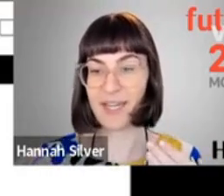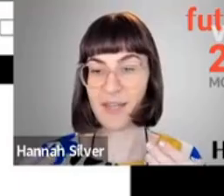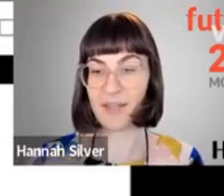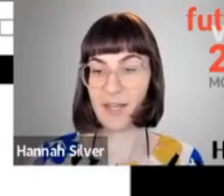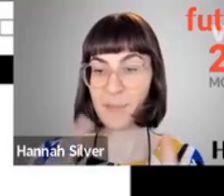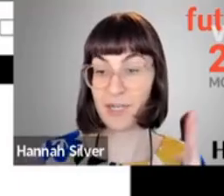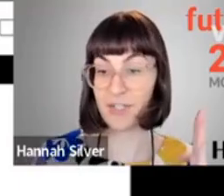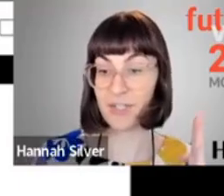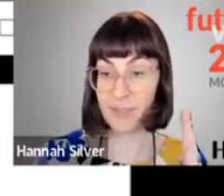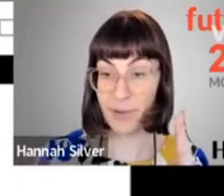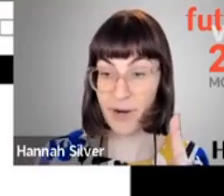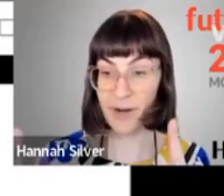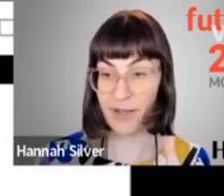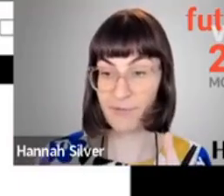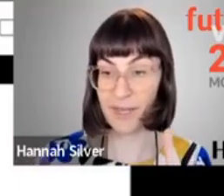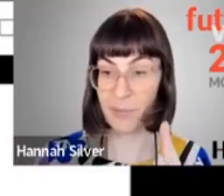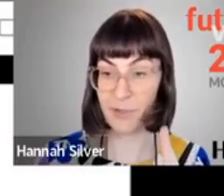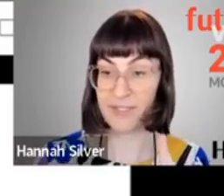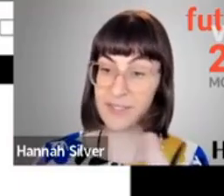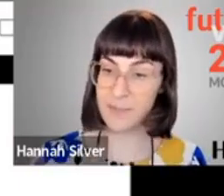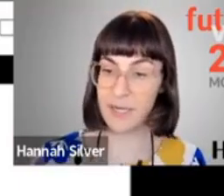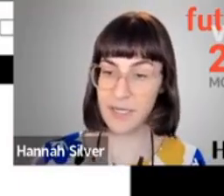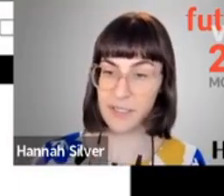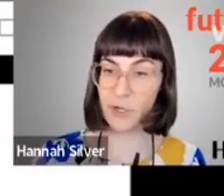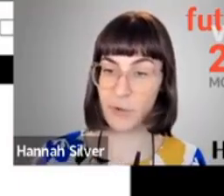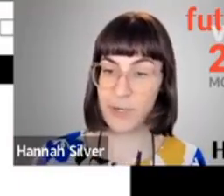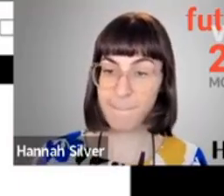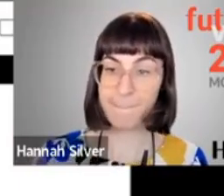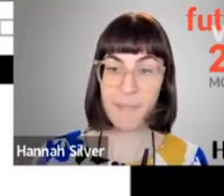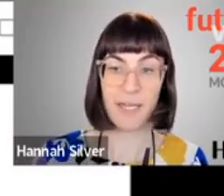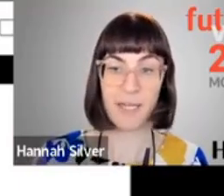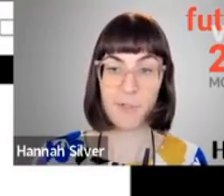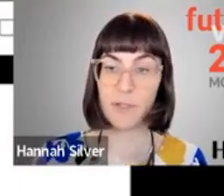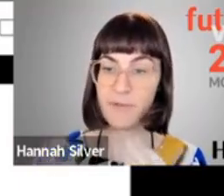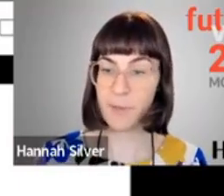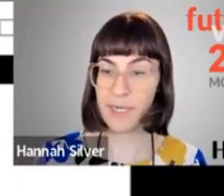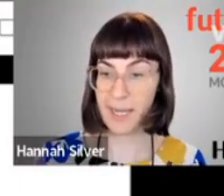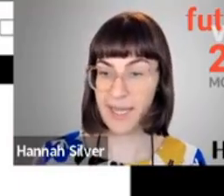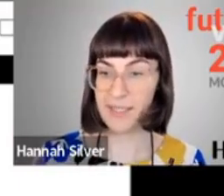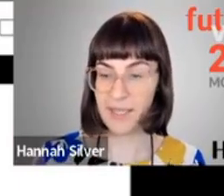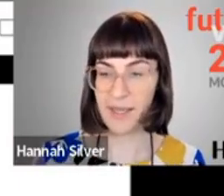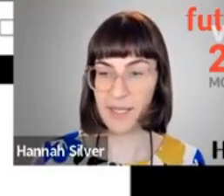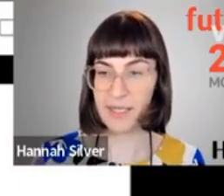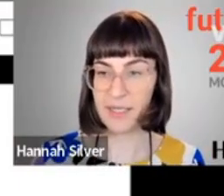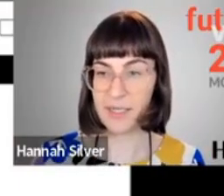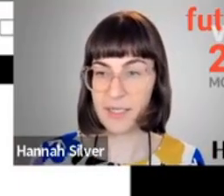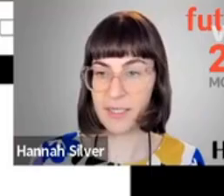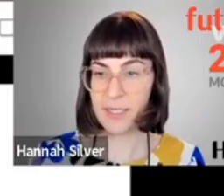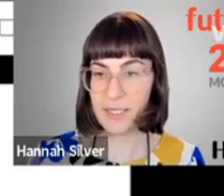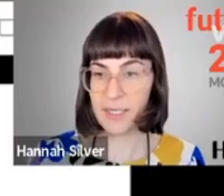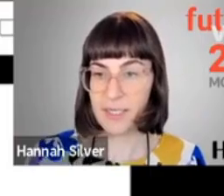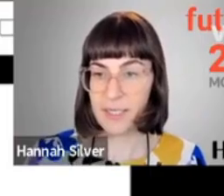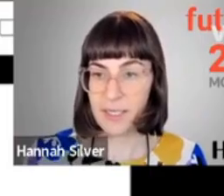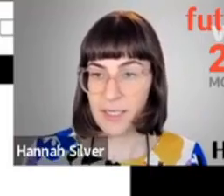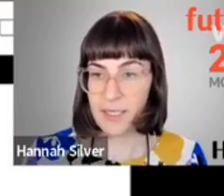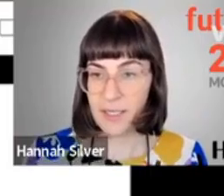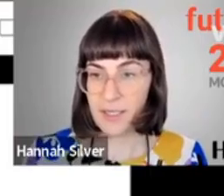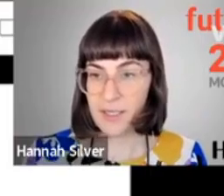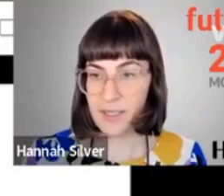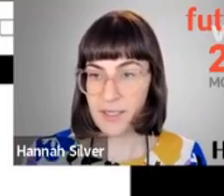understand that the accommodation is a part of that person's experience. So do either of you want to add to that?